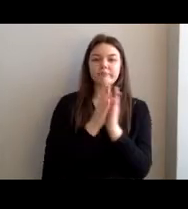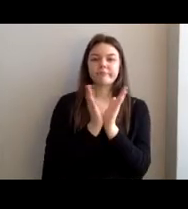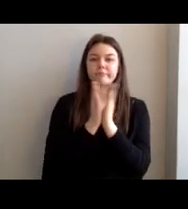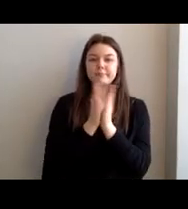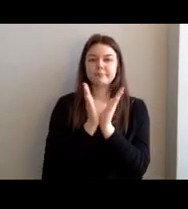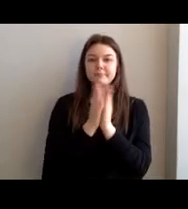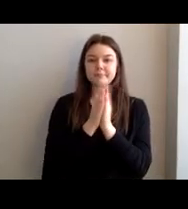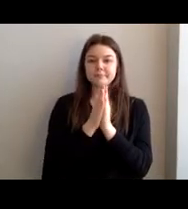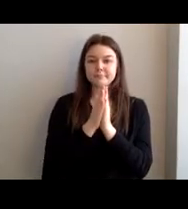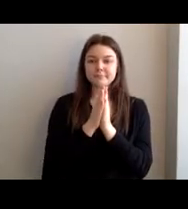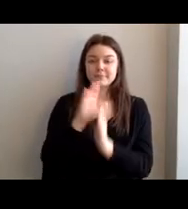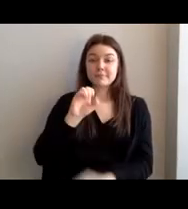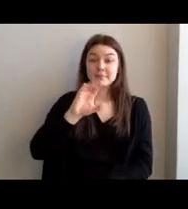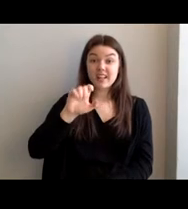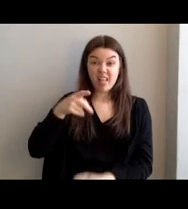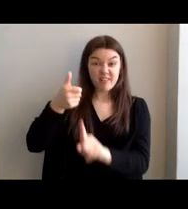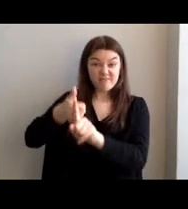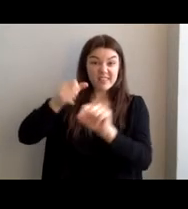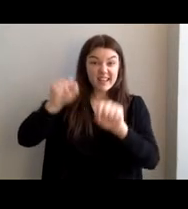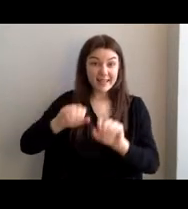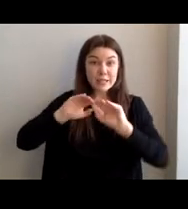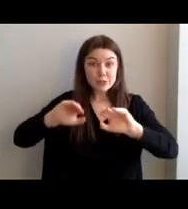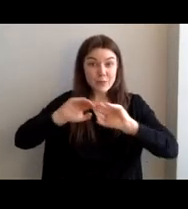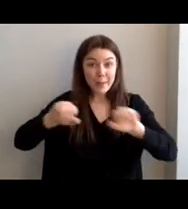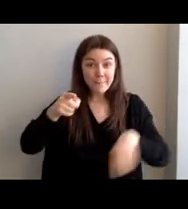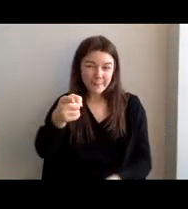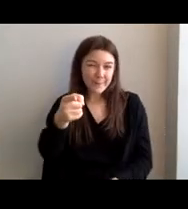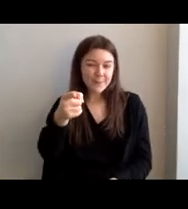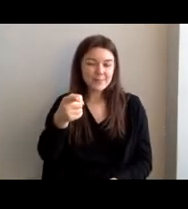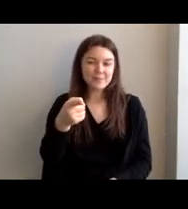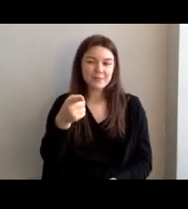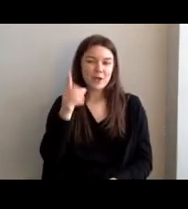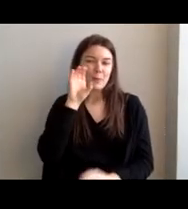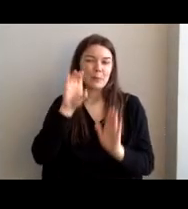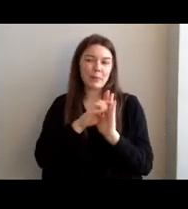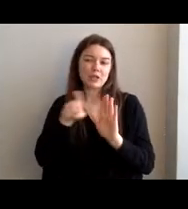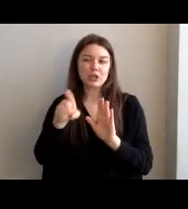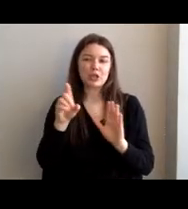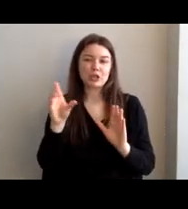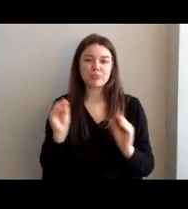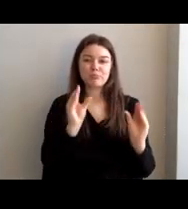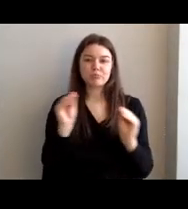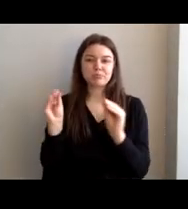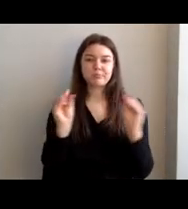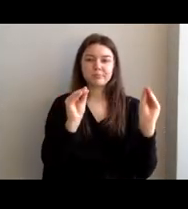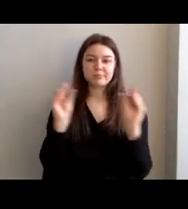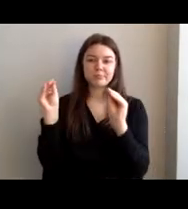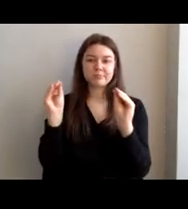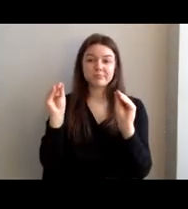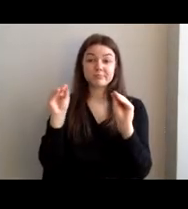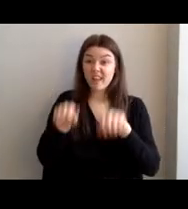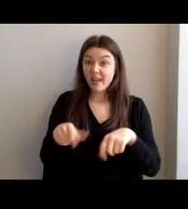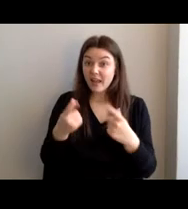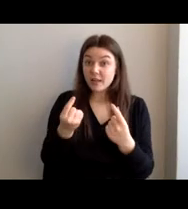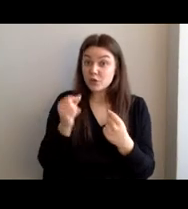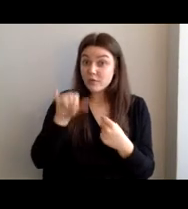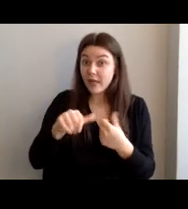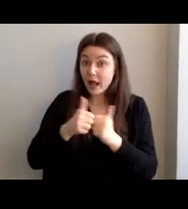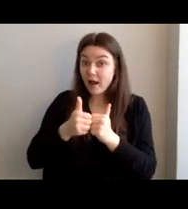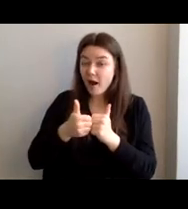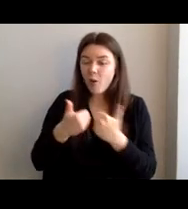and scallops can actually swim. This is a little gif here of scallop swimming, and they can do that because they have a very,